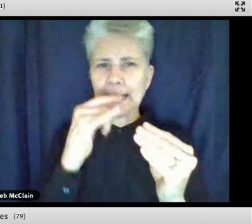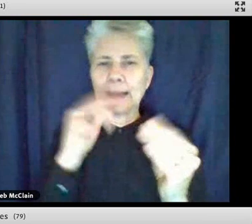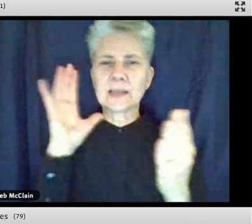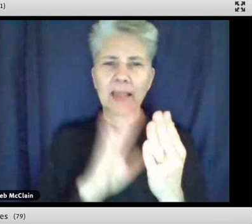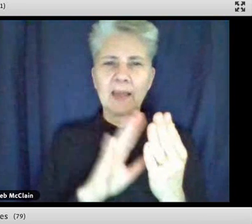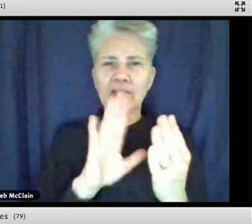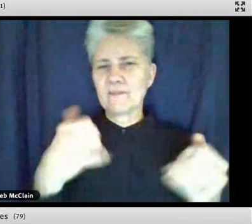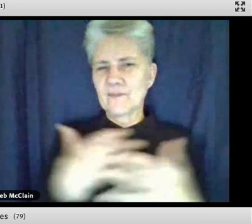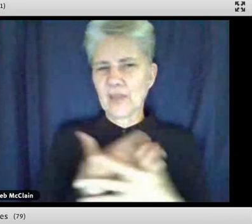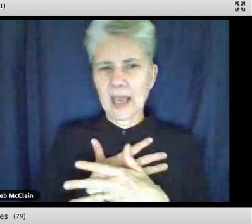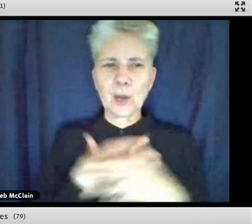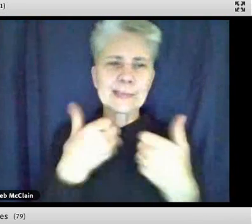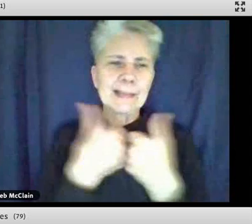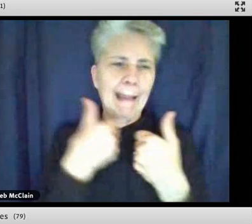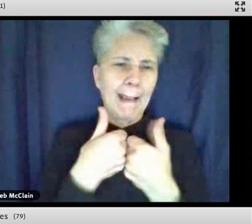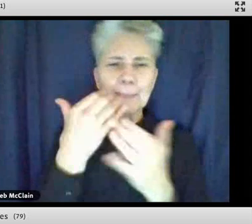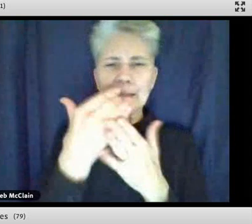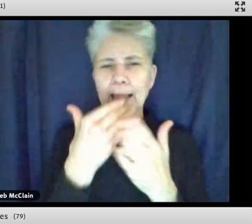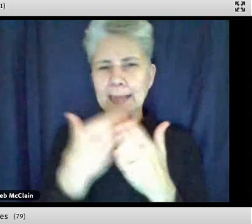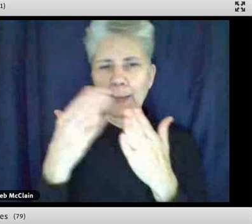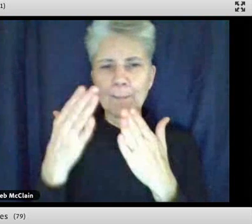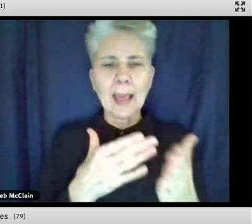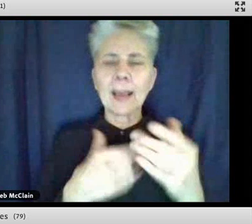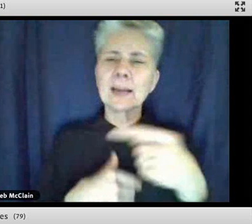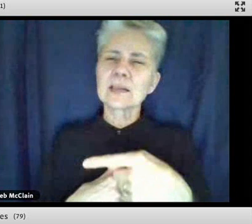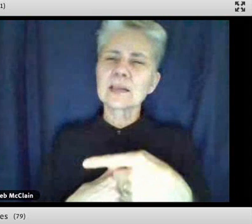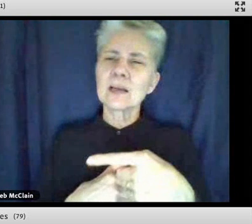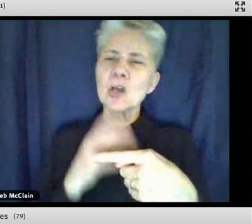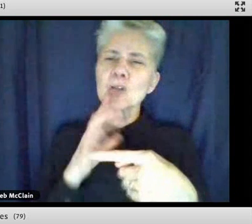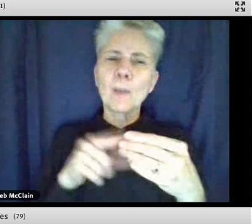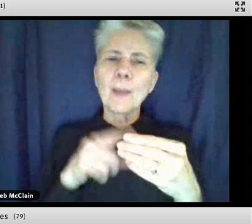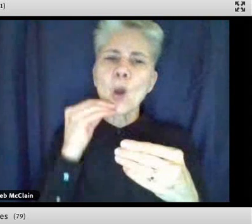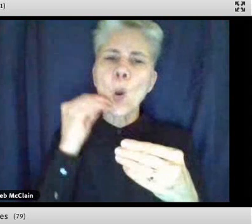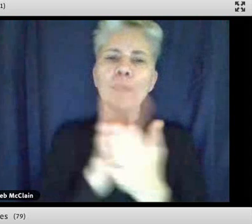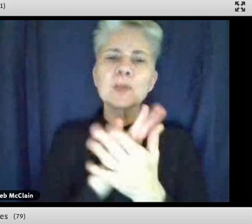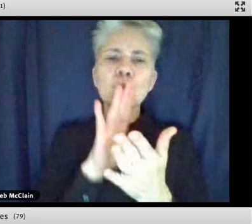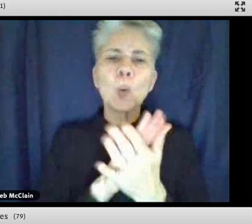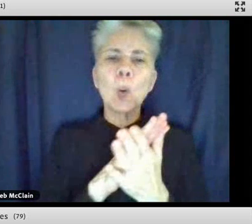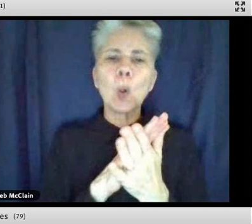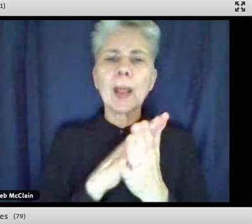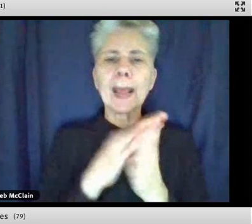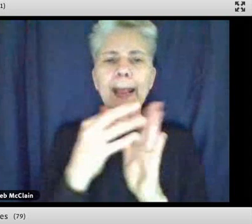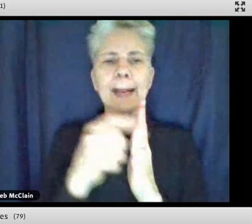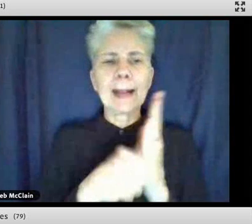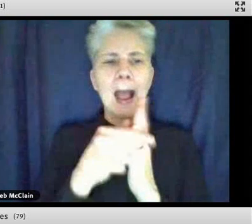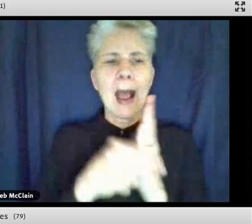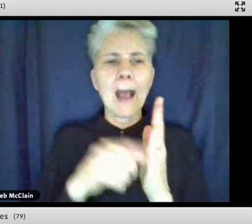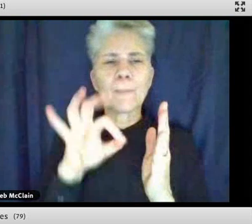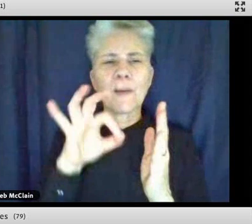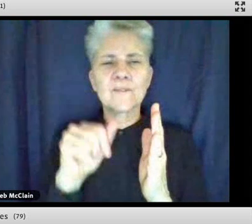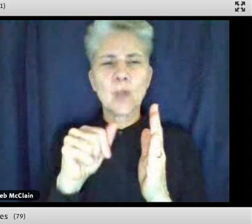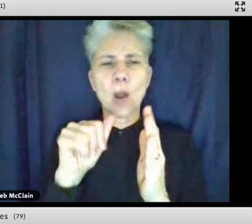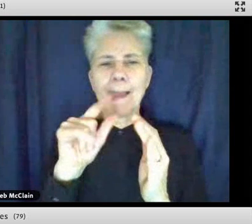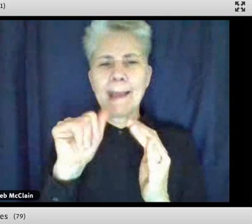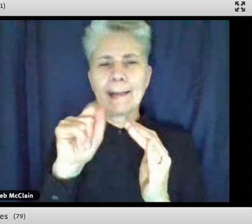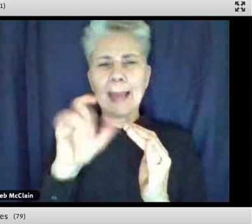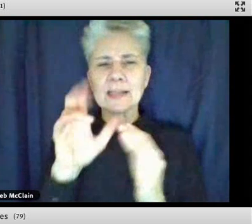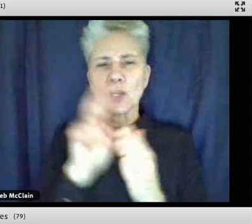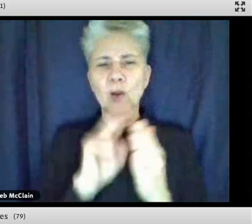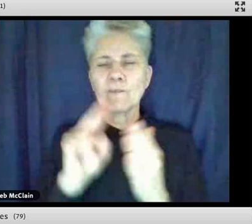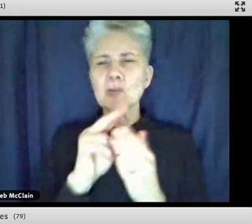has games and lesson plans. But I wanted to mention this homeschooling guide created by Florida Atlantic Universities, and they try to provide a lot of